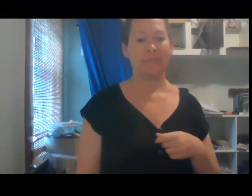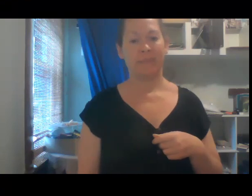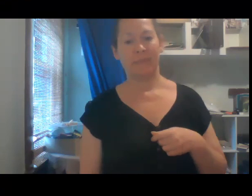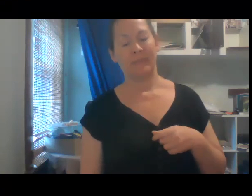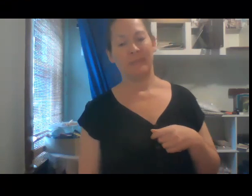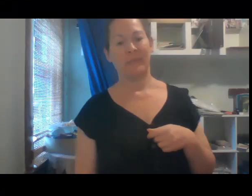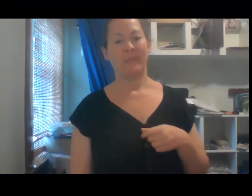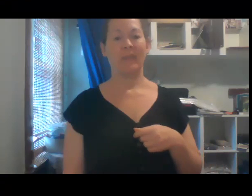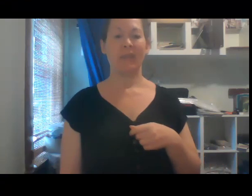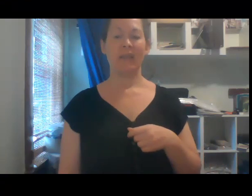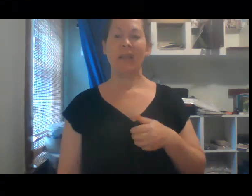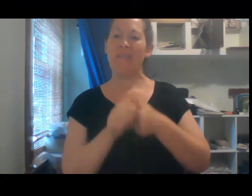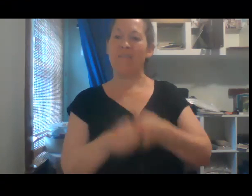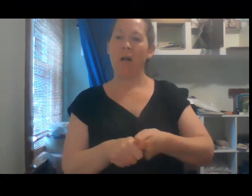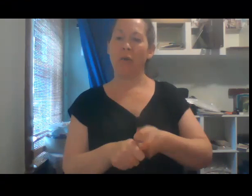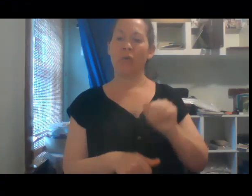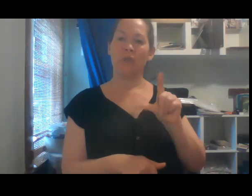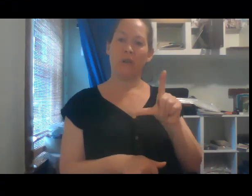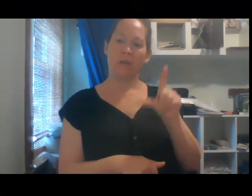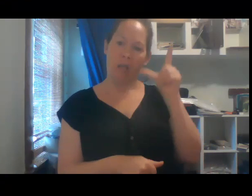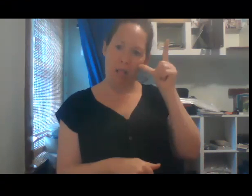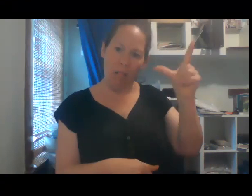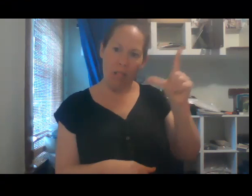equations called a logistic model,